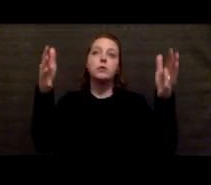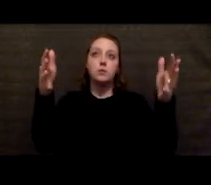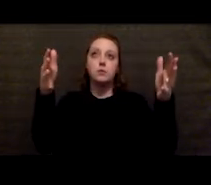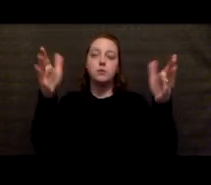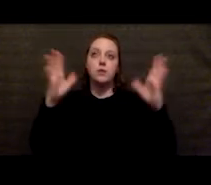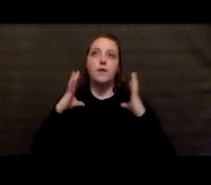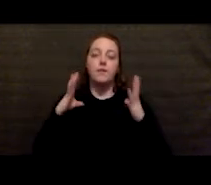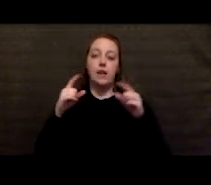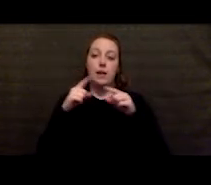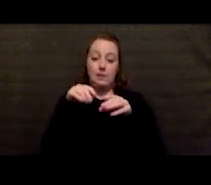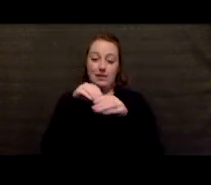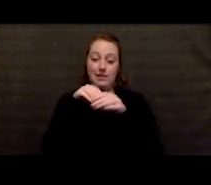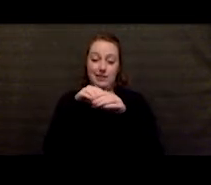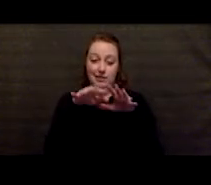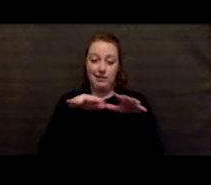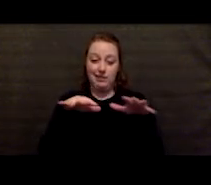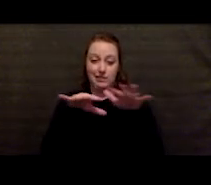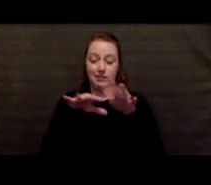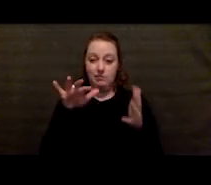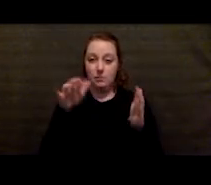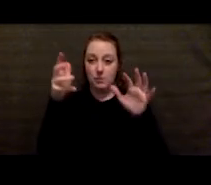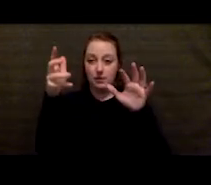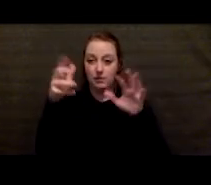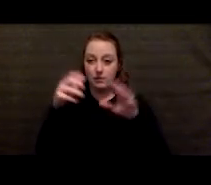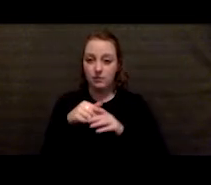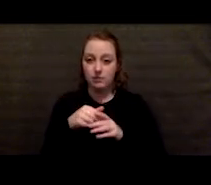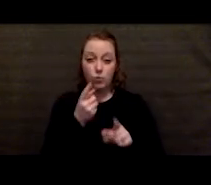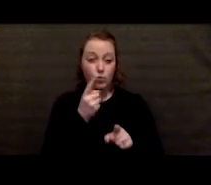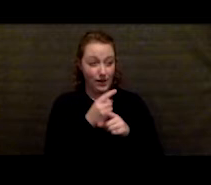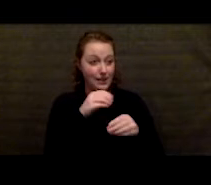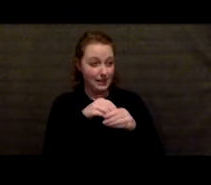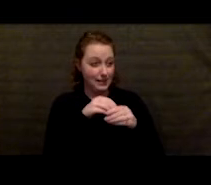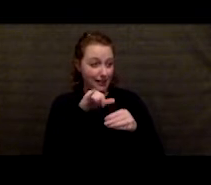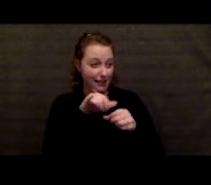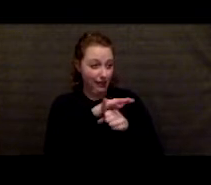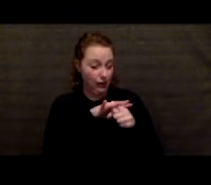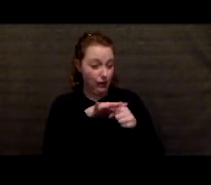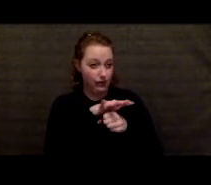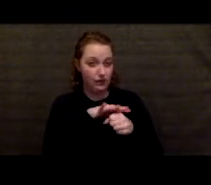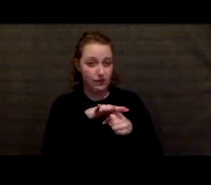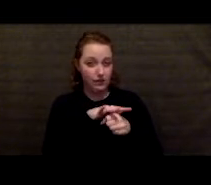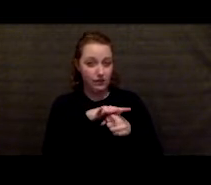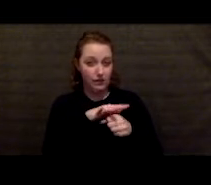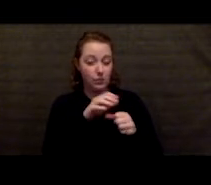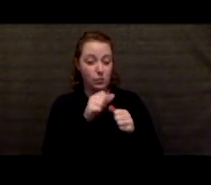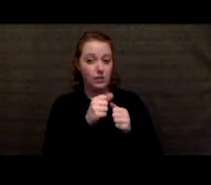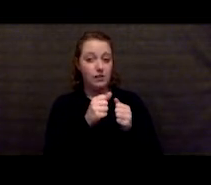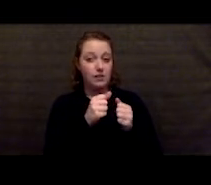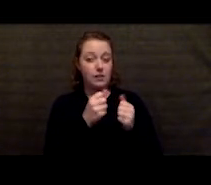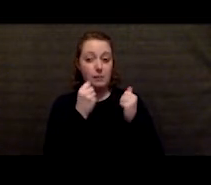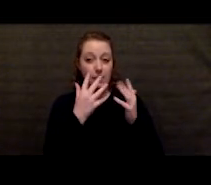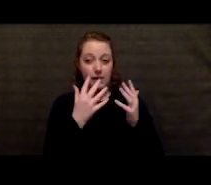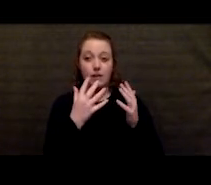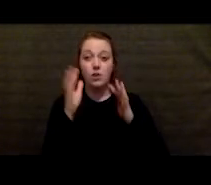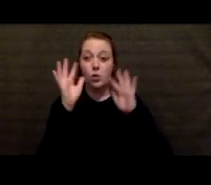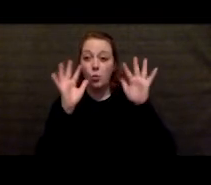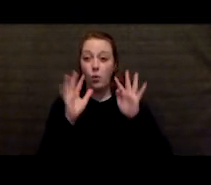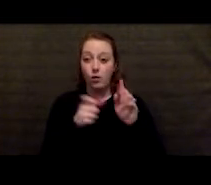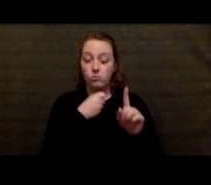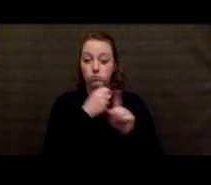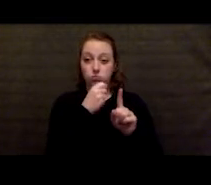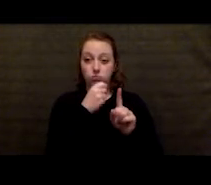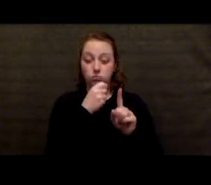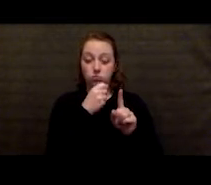of. Well, isn't that what we just saw that they were talking about was one of the main areas that had all the issues with the weather? Yes,